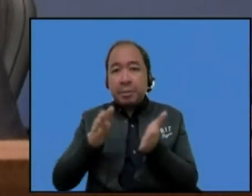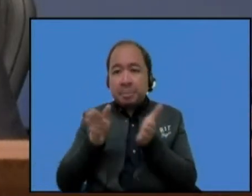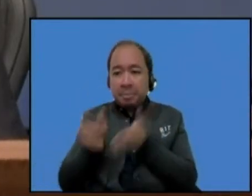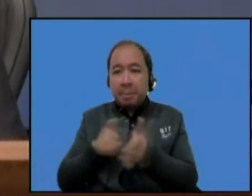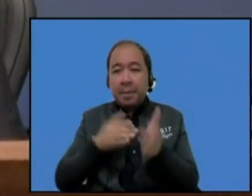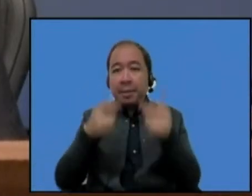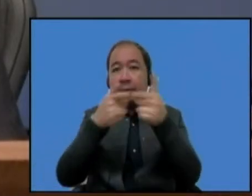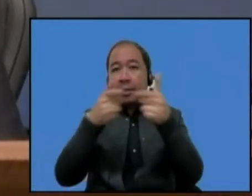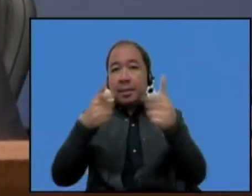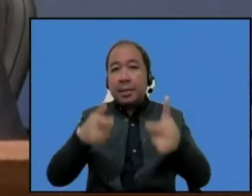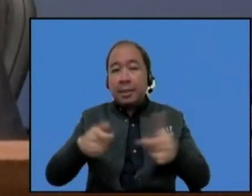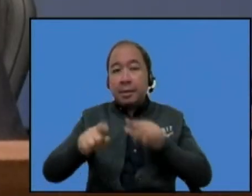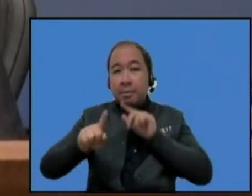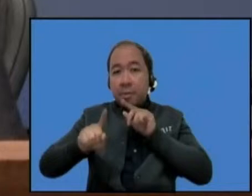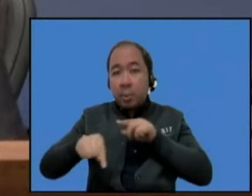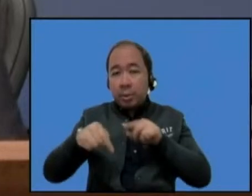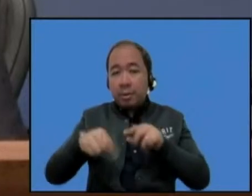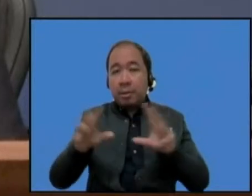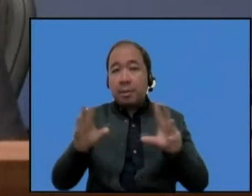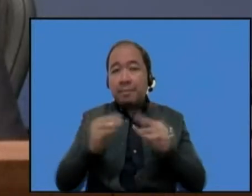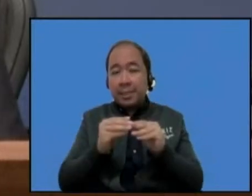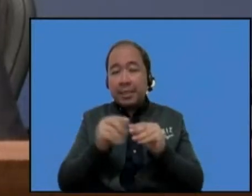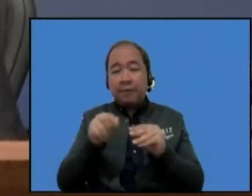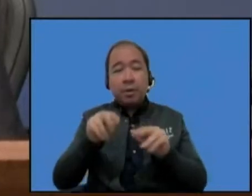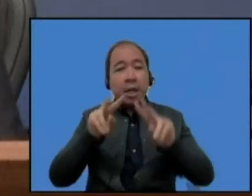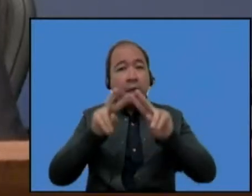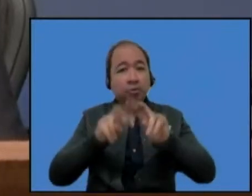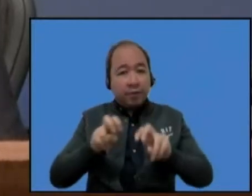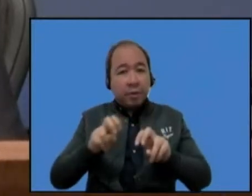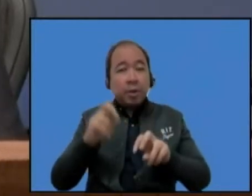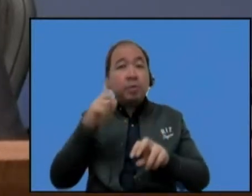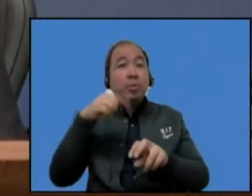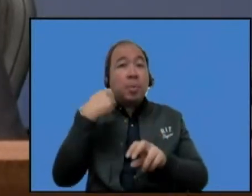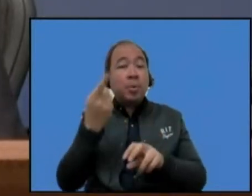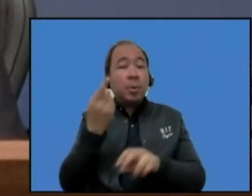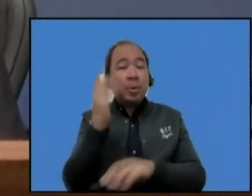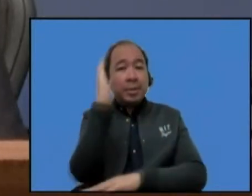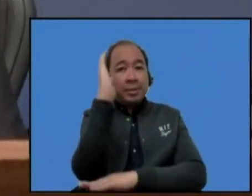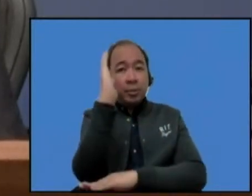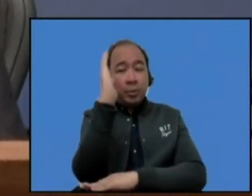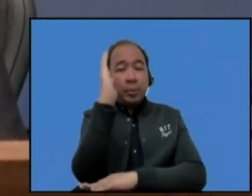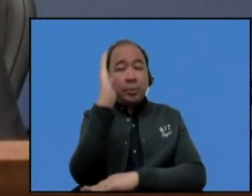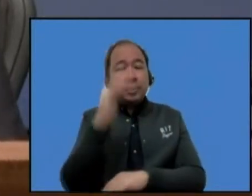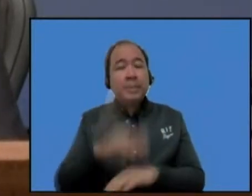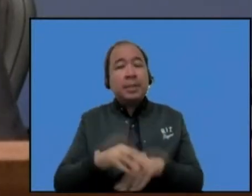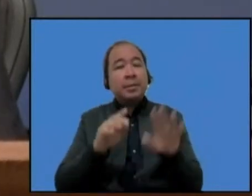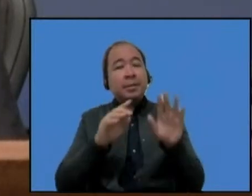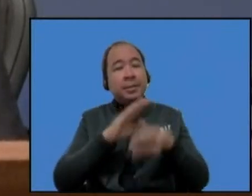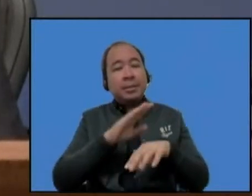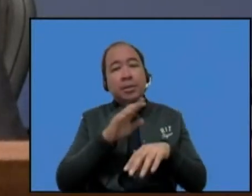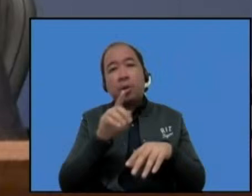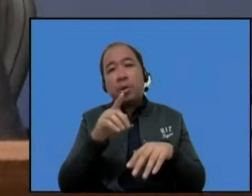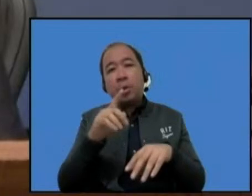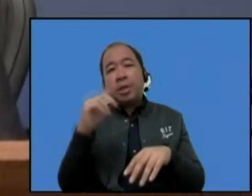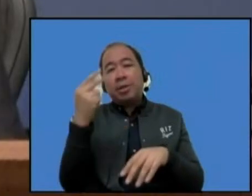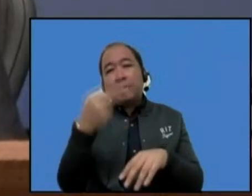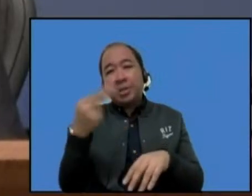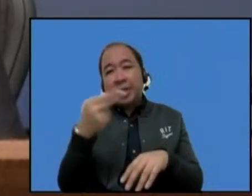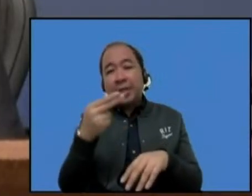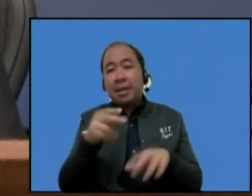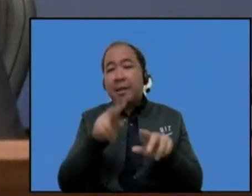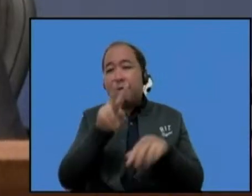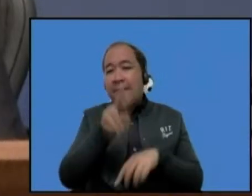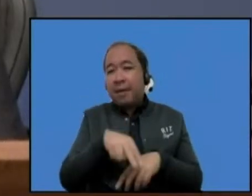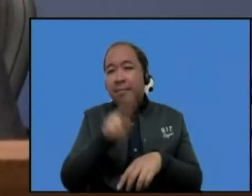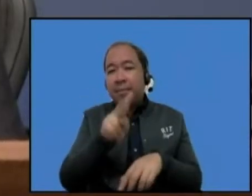the meeting for our review by midday tomorrow, noon, Thursday, 6 February